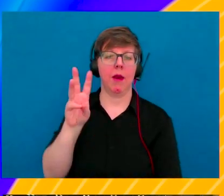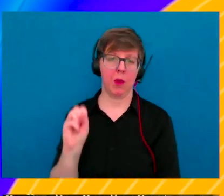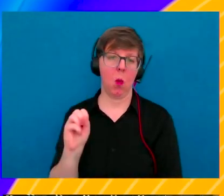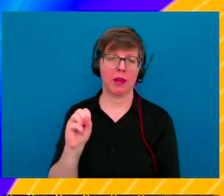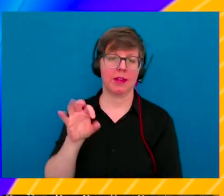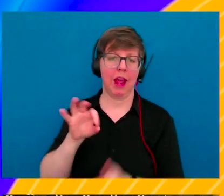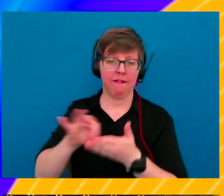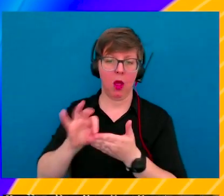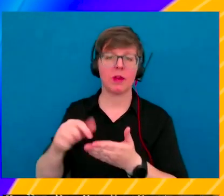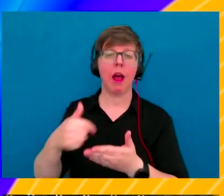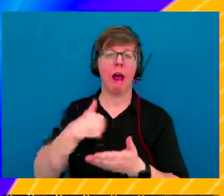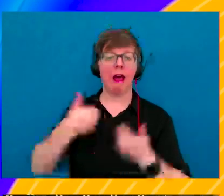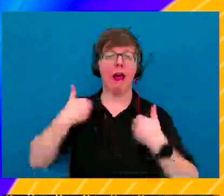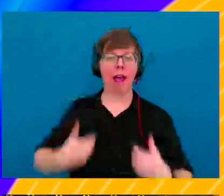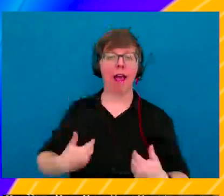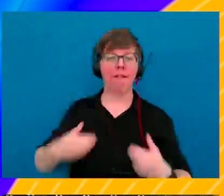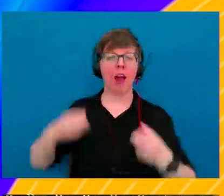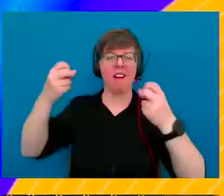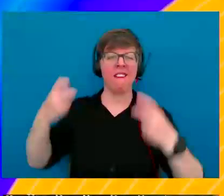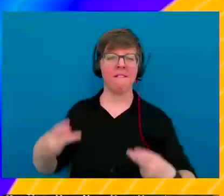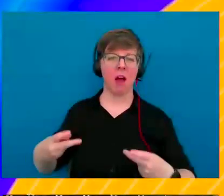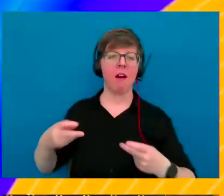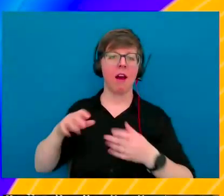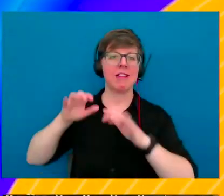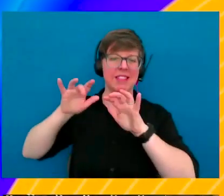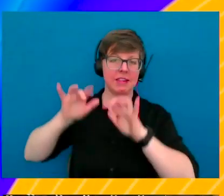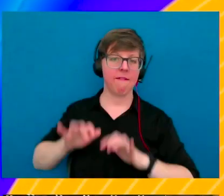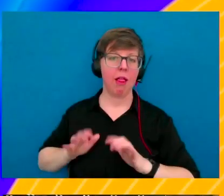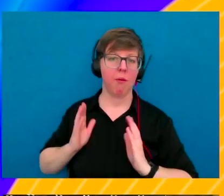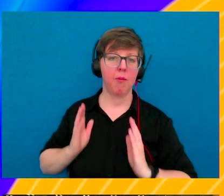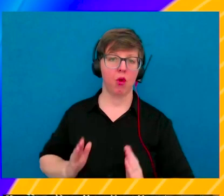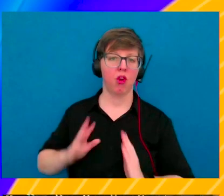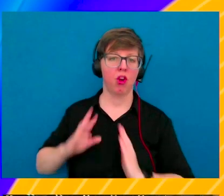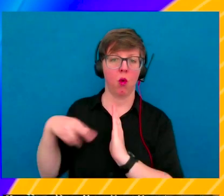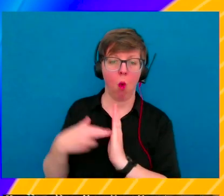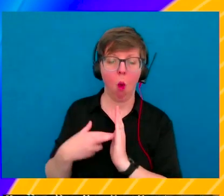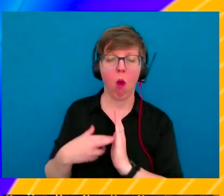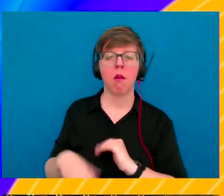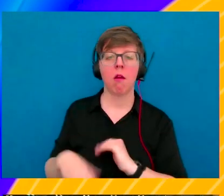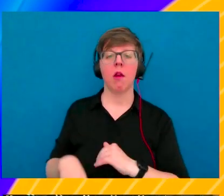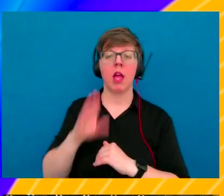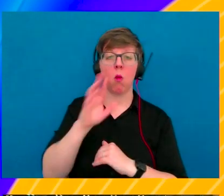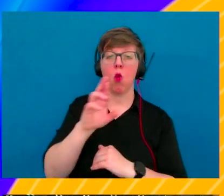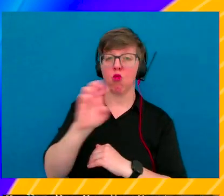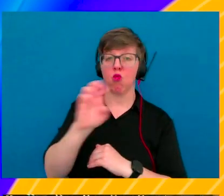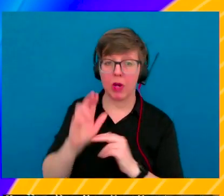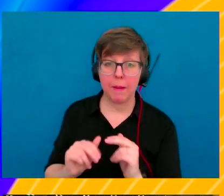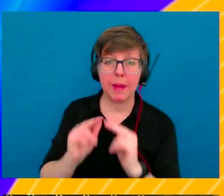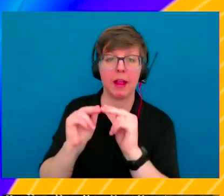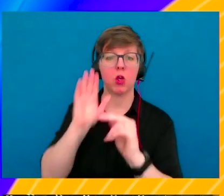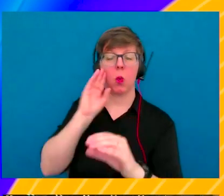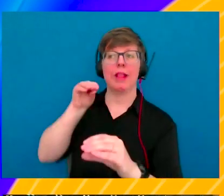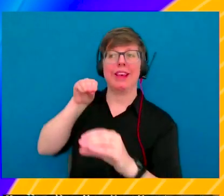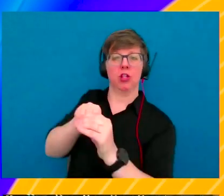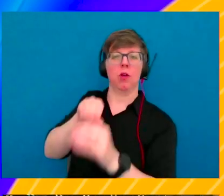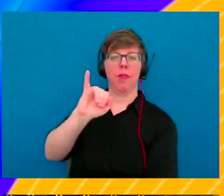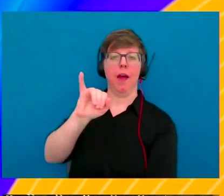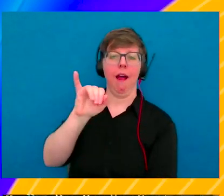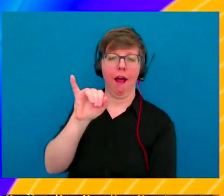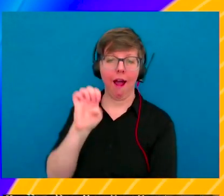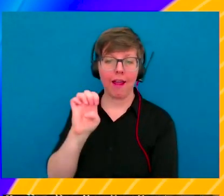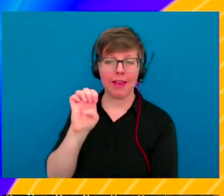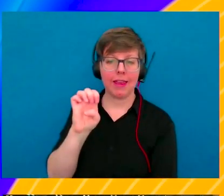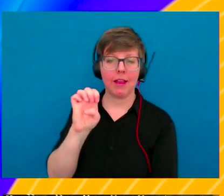choose that, what's going to happen is it's going to rebuild the code, insert that IAM credential everywhere it needs to go, and then I can build my project off of that.